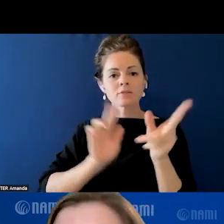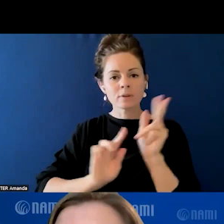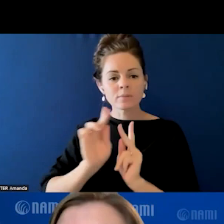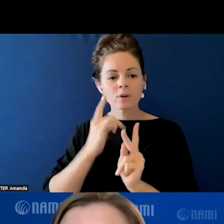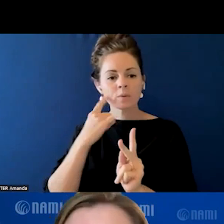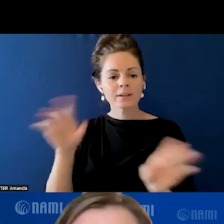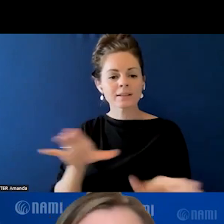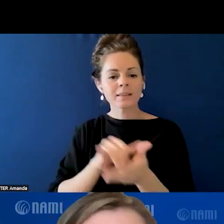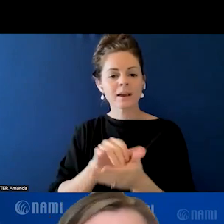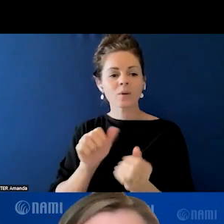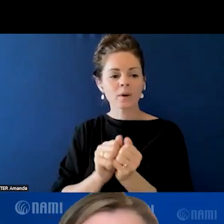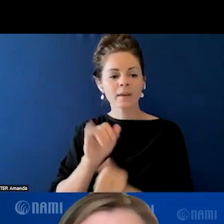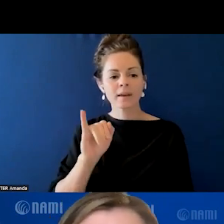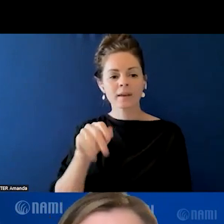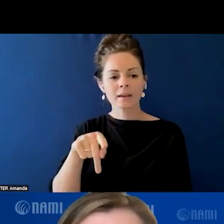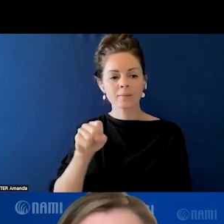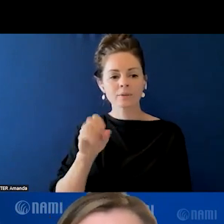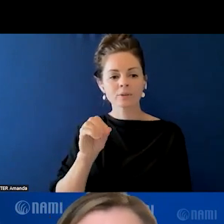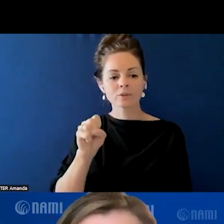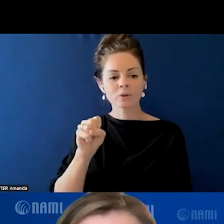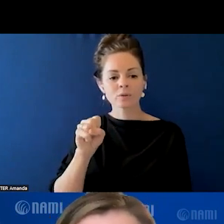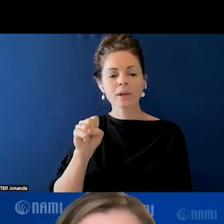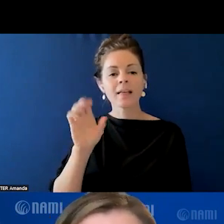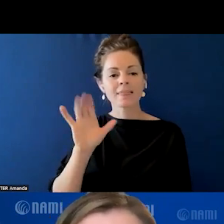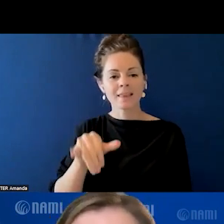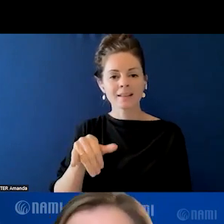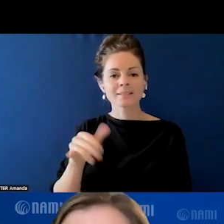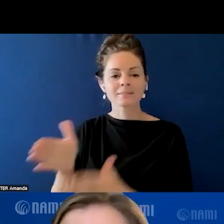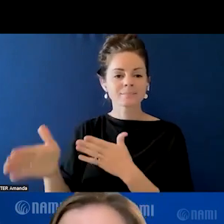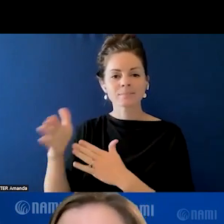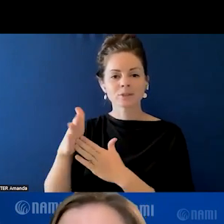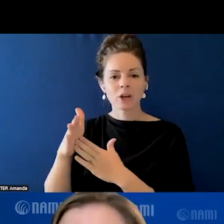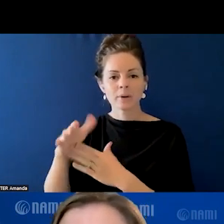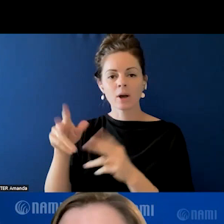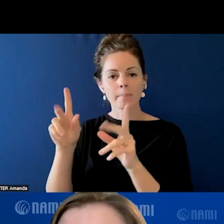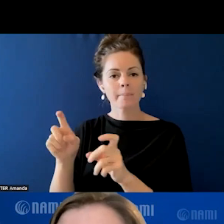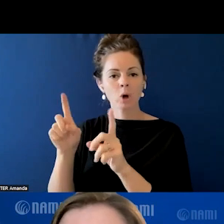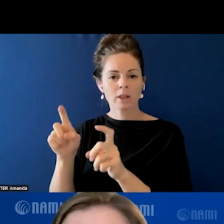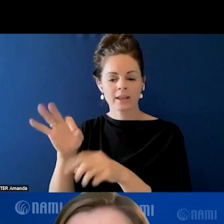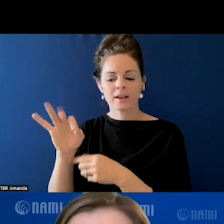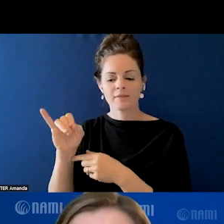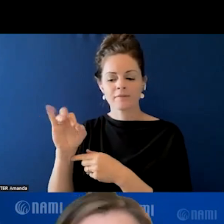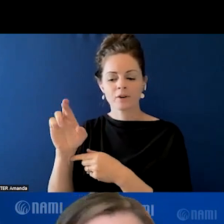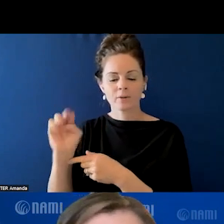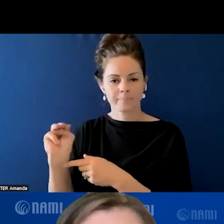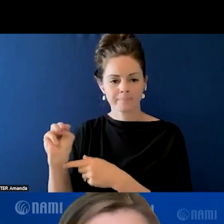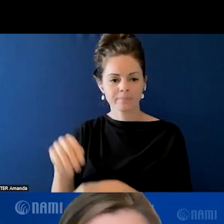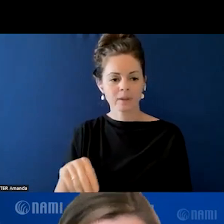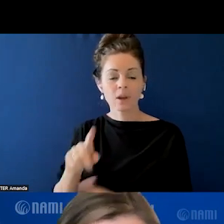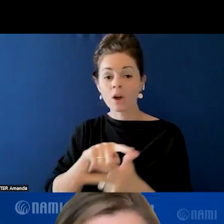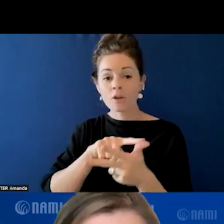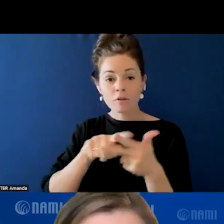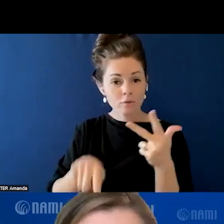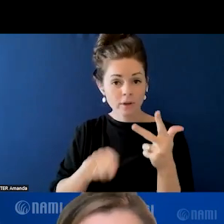Ipsos. They're a leading polling firm out there. And 3 of these polls have been exclusive